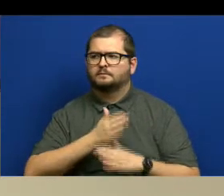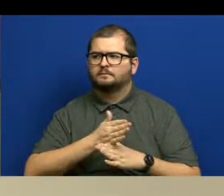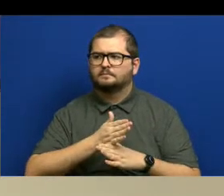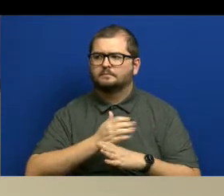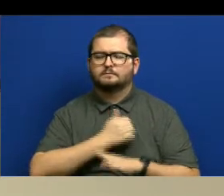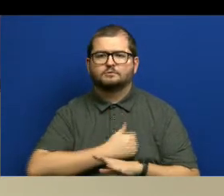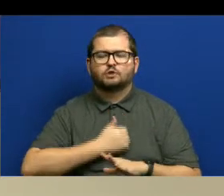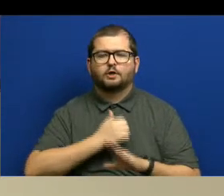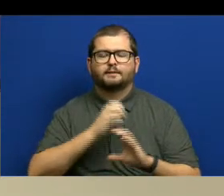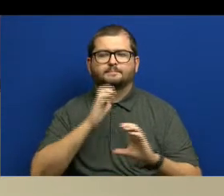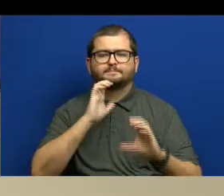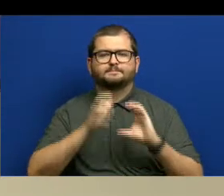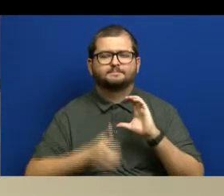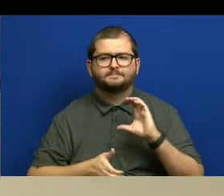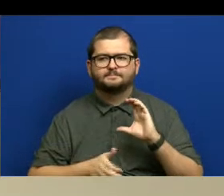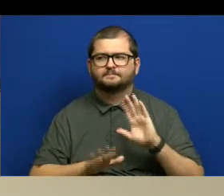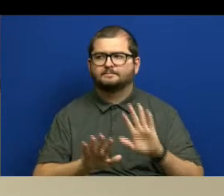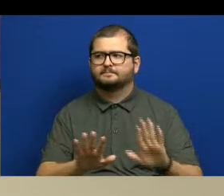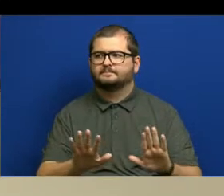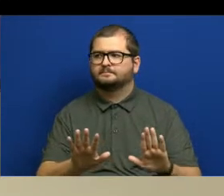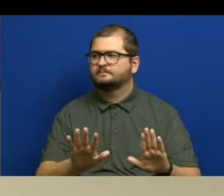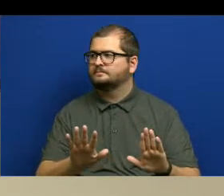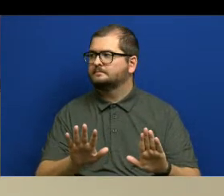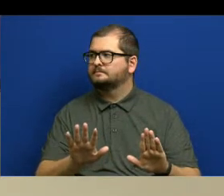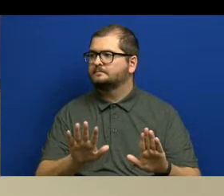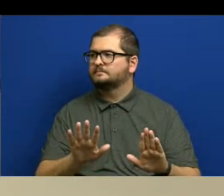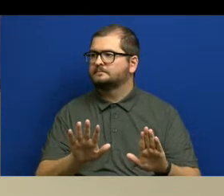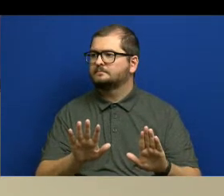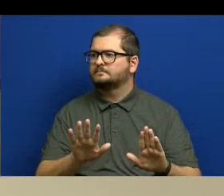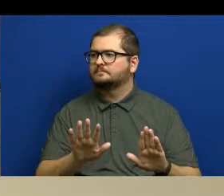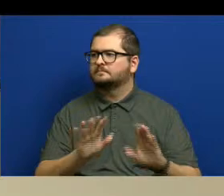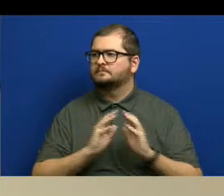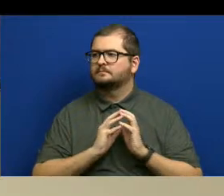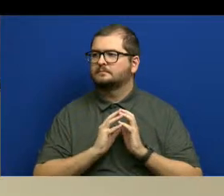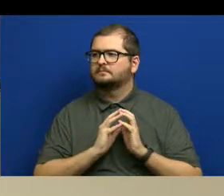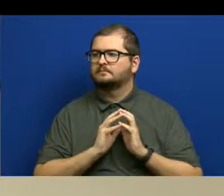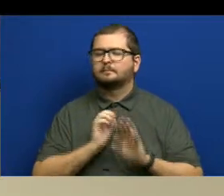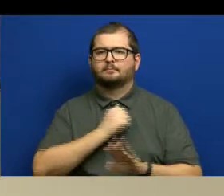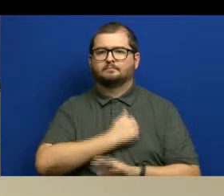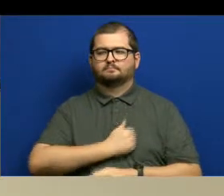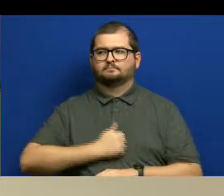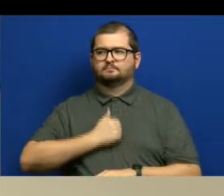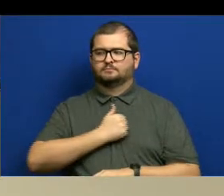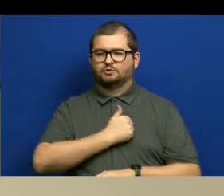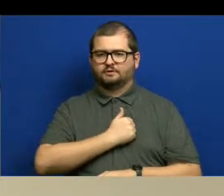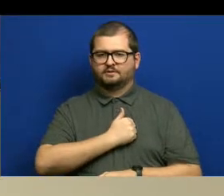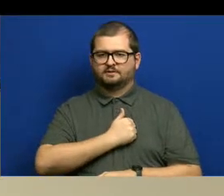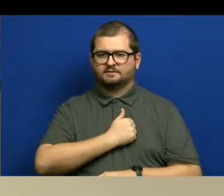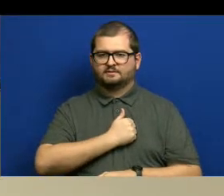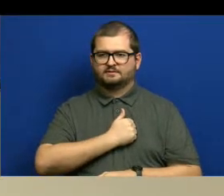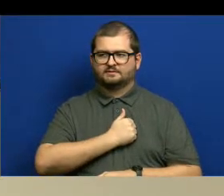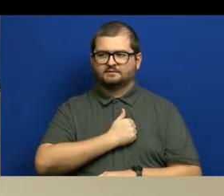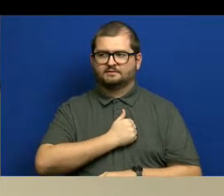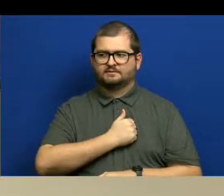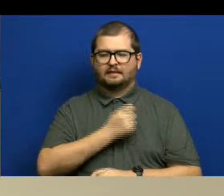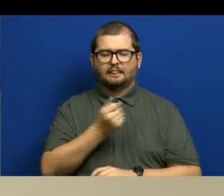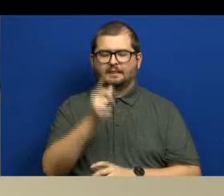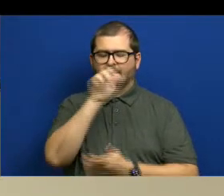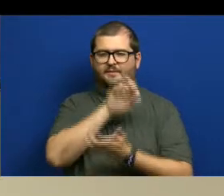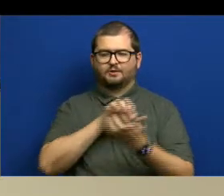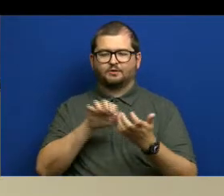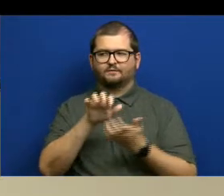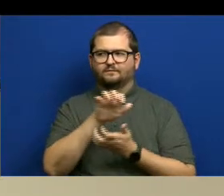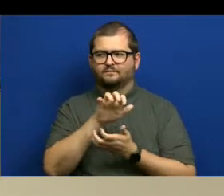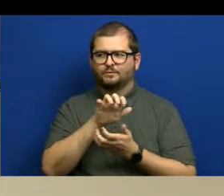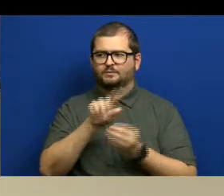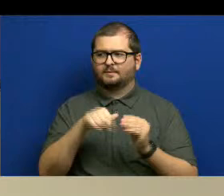sorry, there was a miscommunication. mhm. I apologize. Got a bit confused